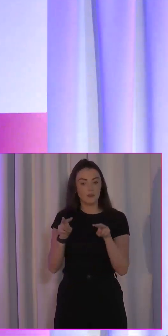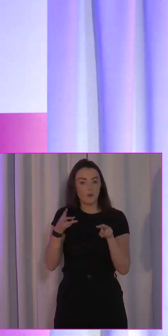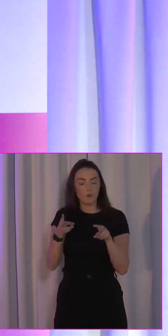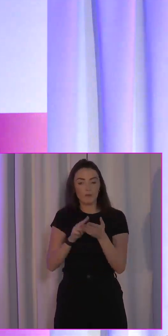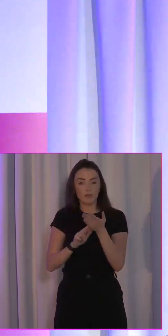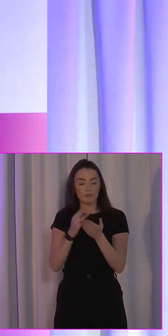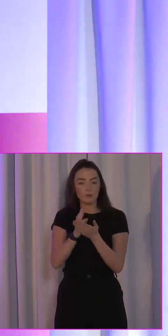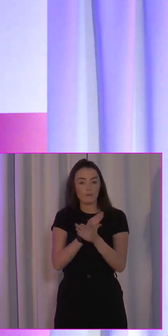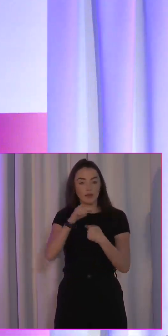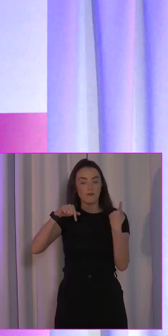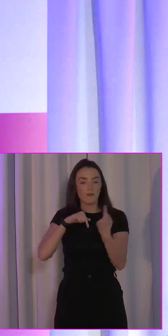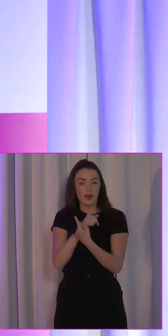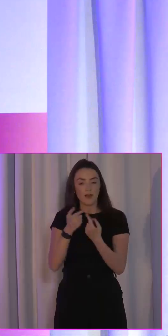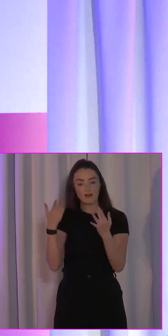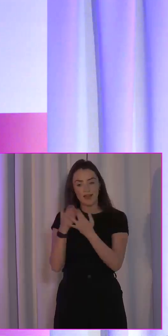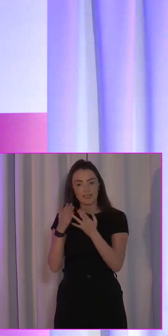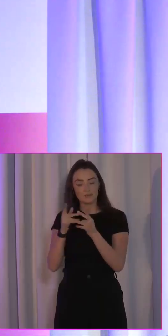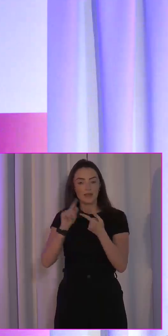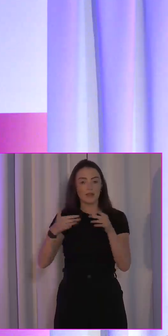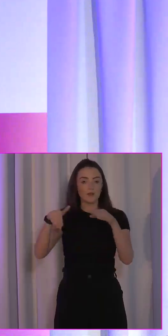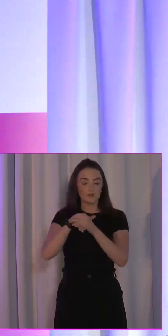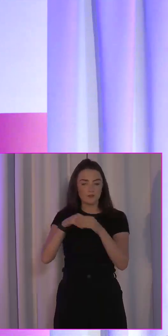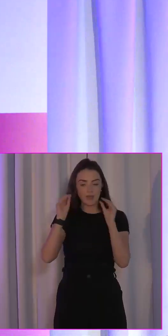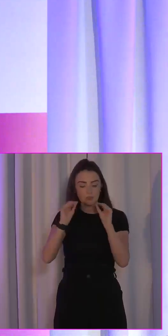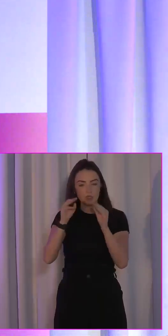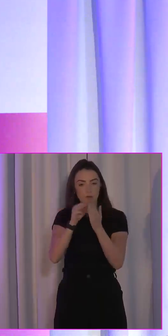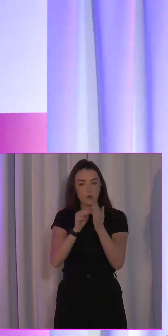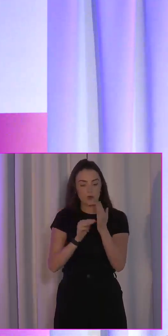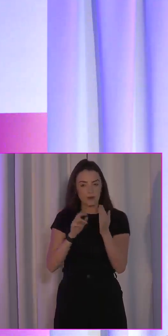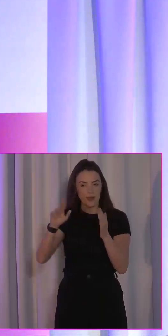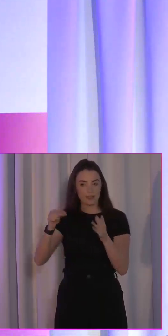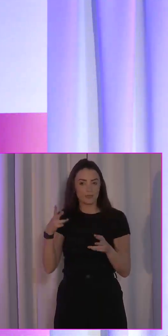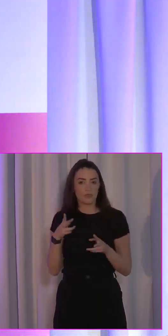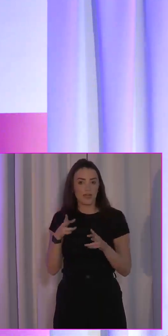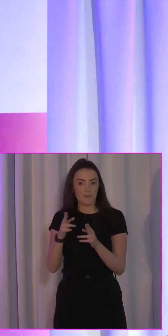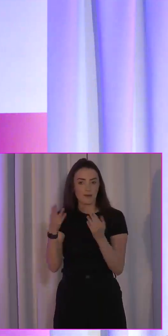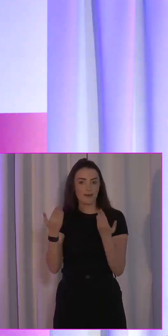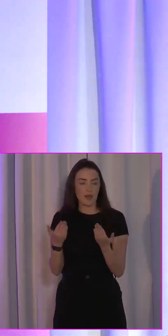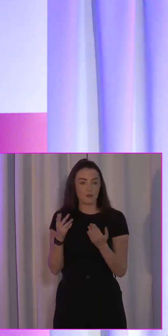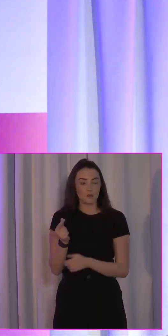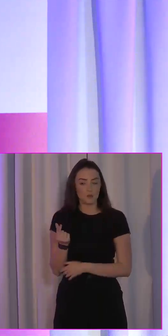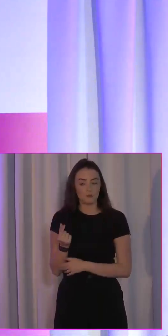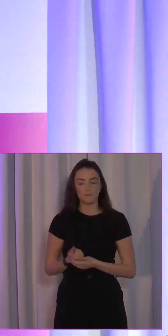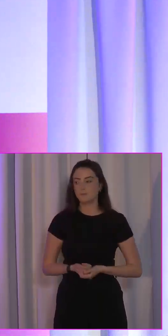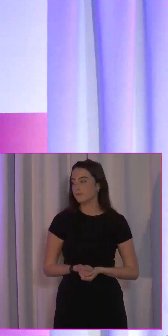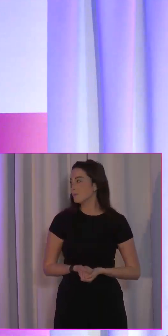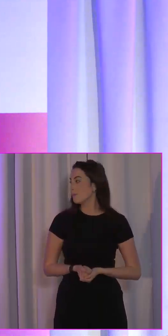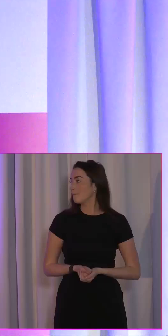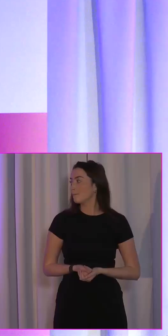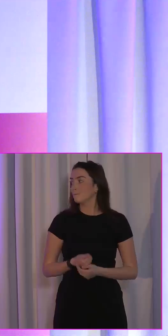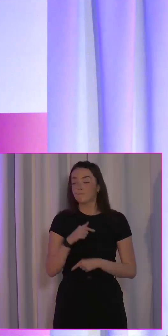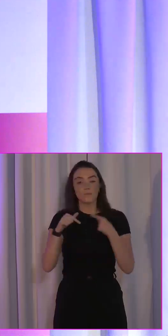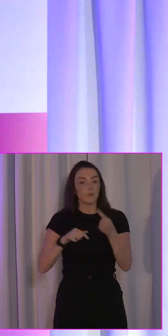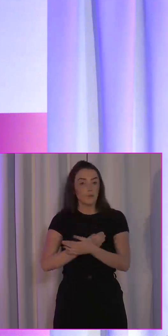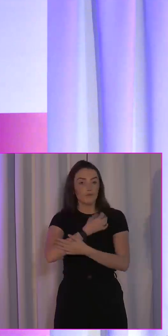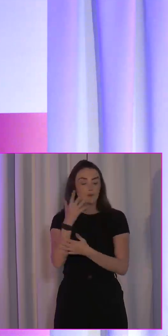part of our educational programme on accessible and inclusive tourism, and I'll share a short clip of this video with you shortly. We have